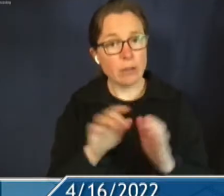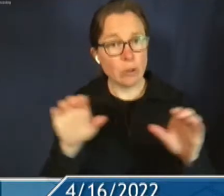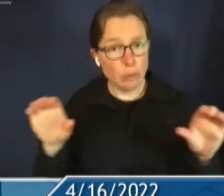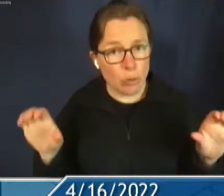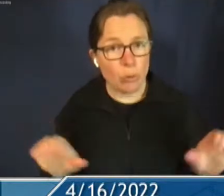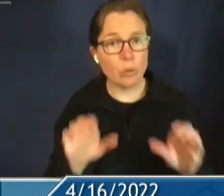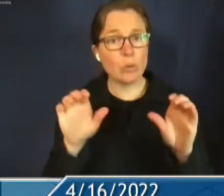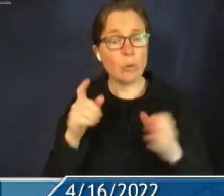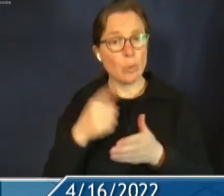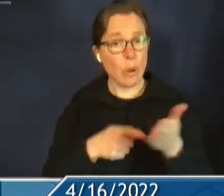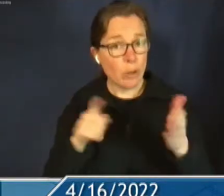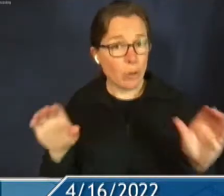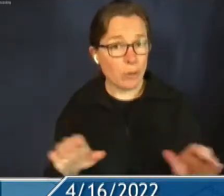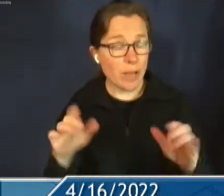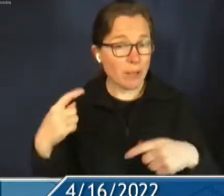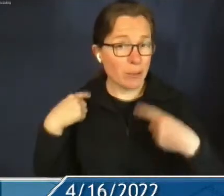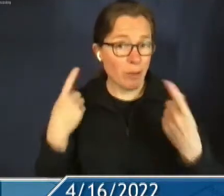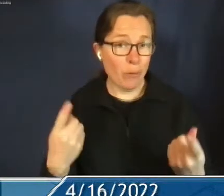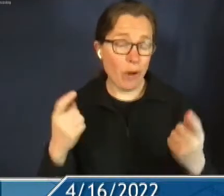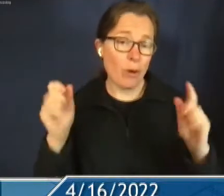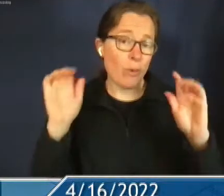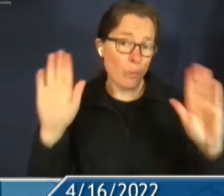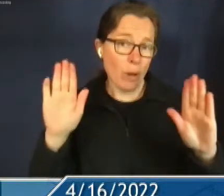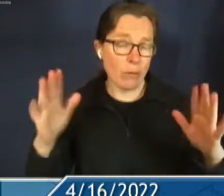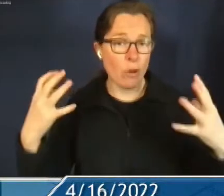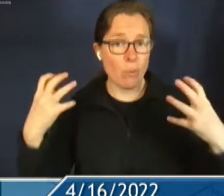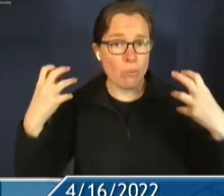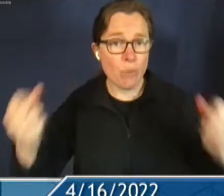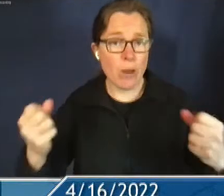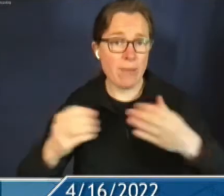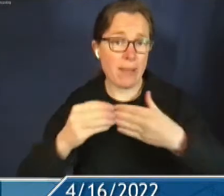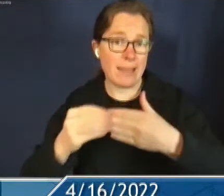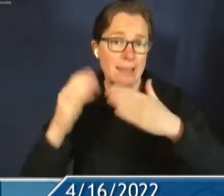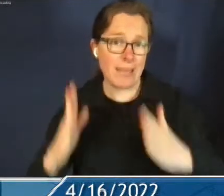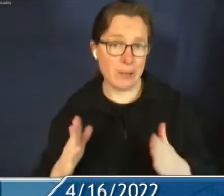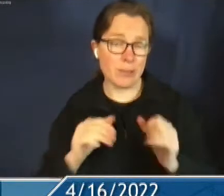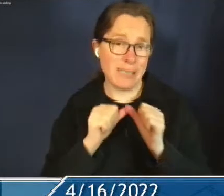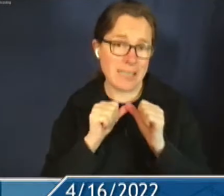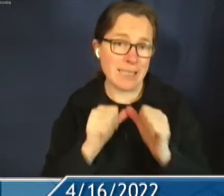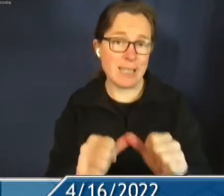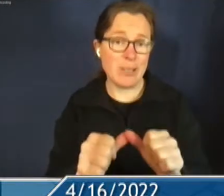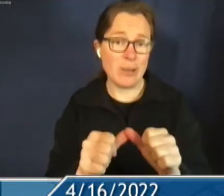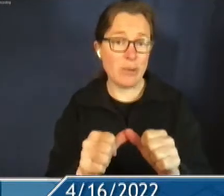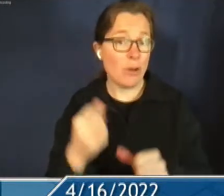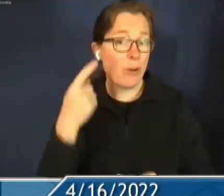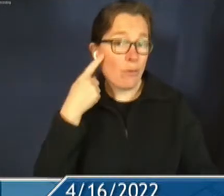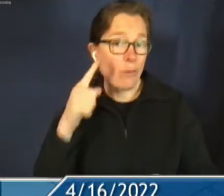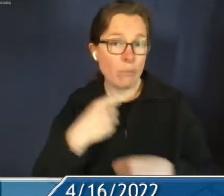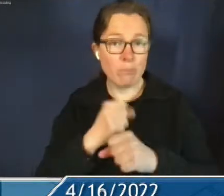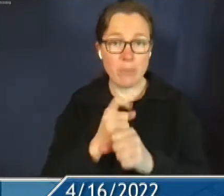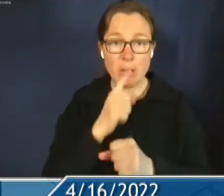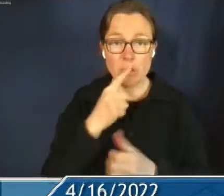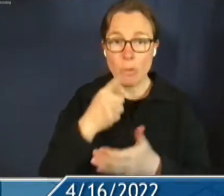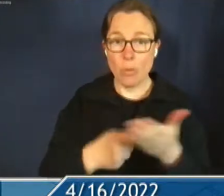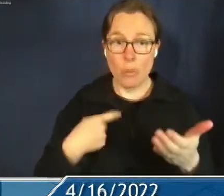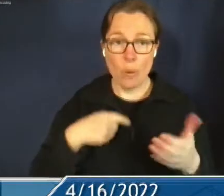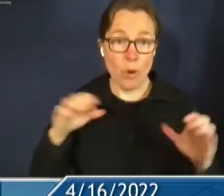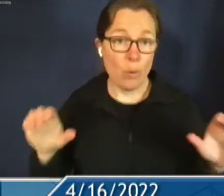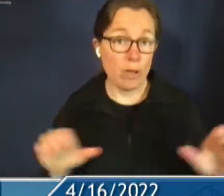courageously and continue to be the courageous leaders of our city to make sure that what we do is reduce